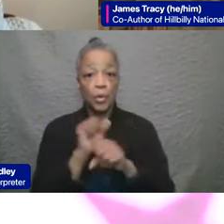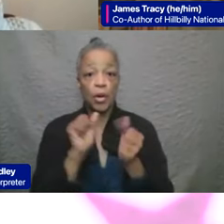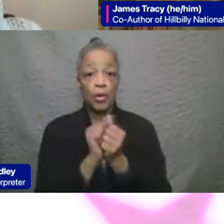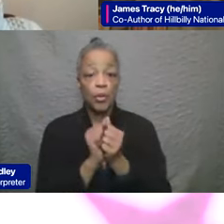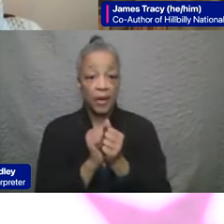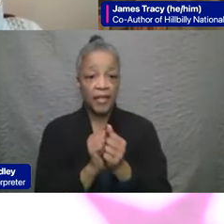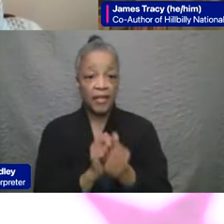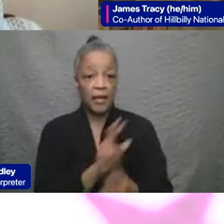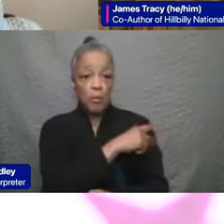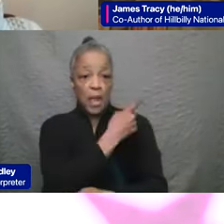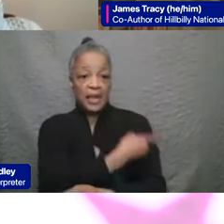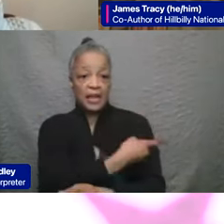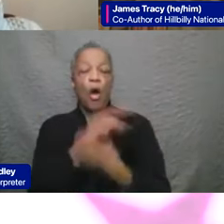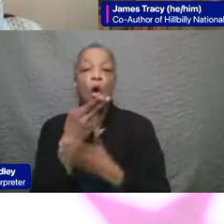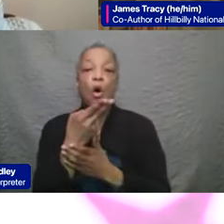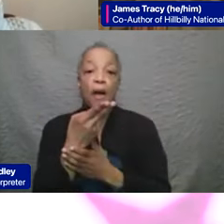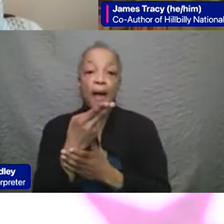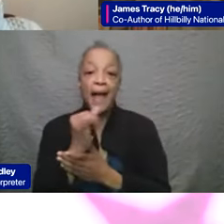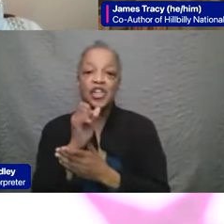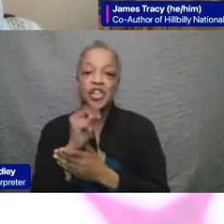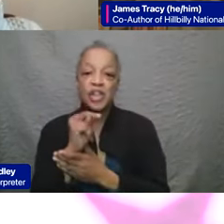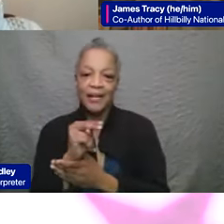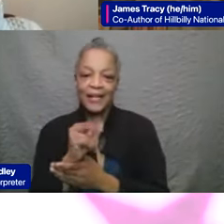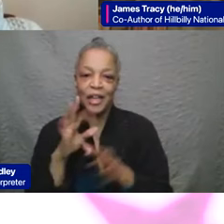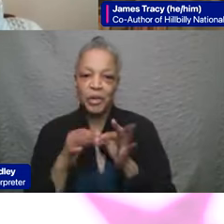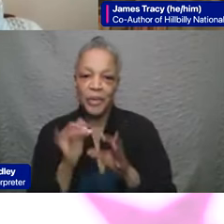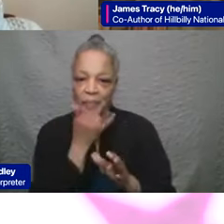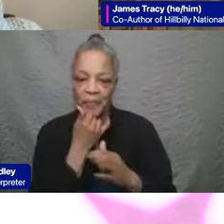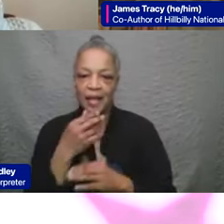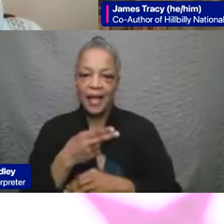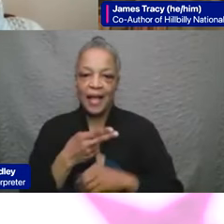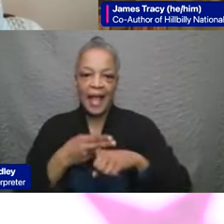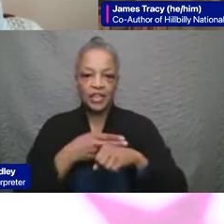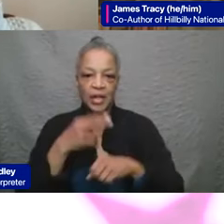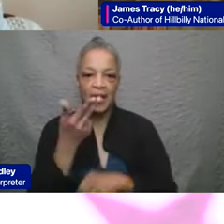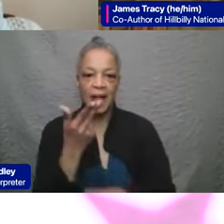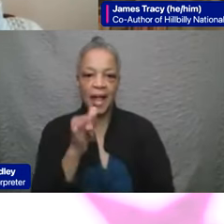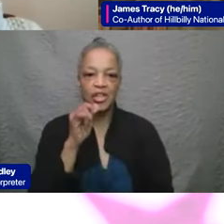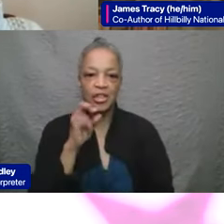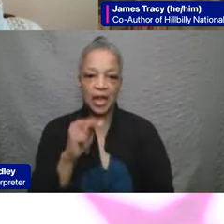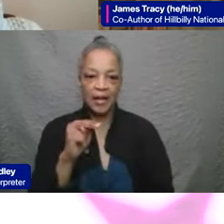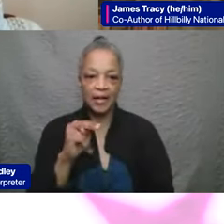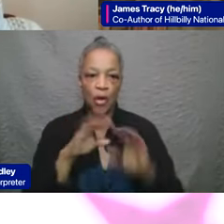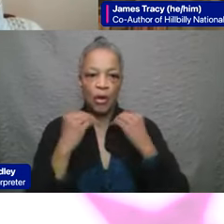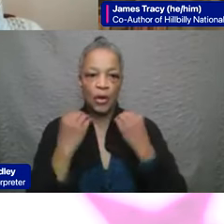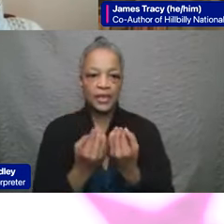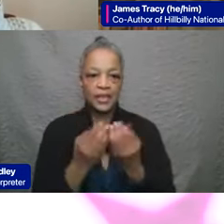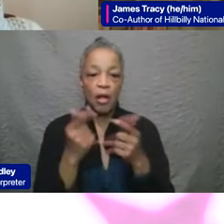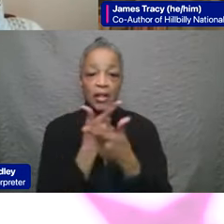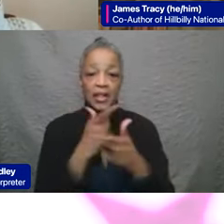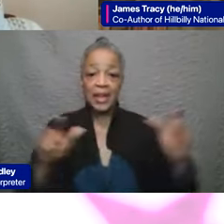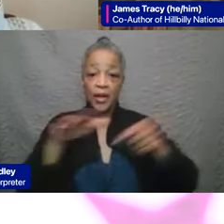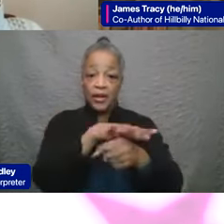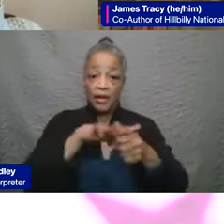organizations around liberated territory, helping them create a community